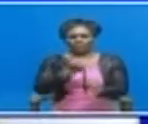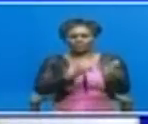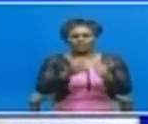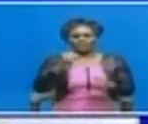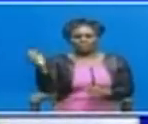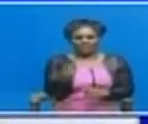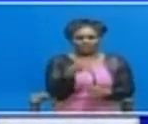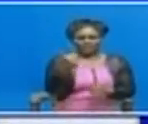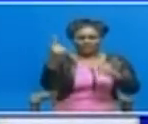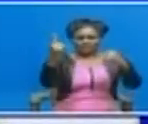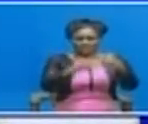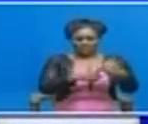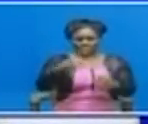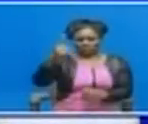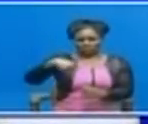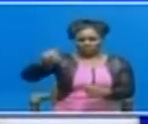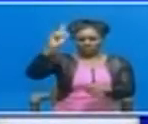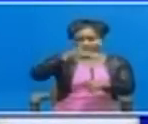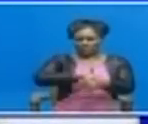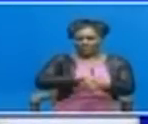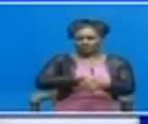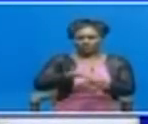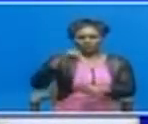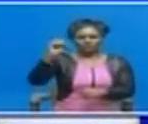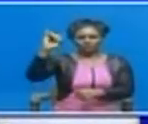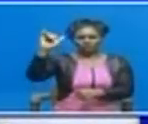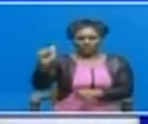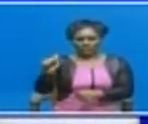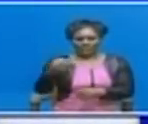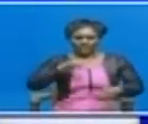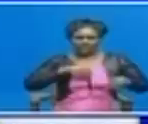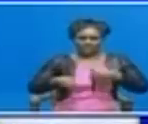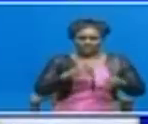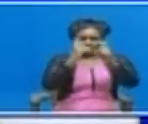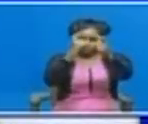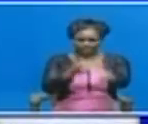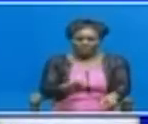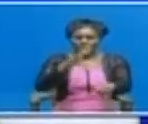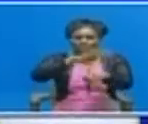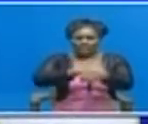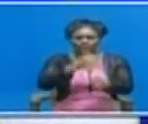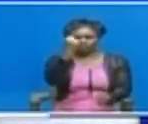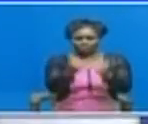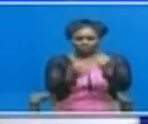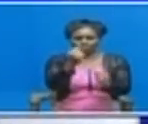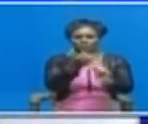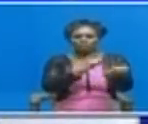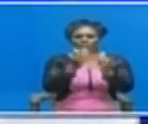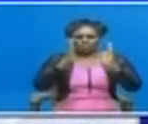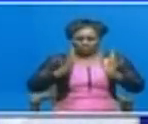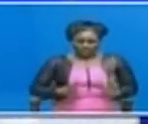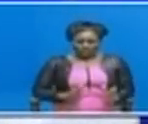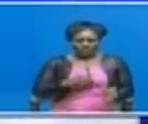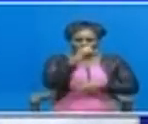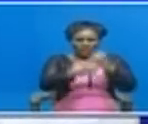Barely 6 months after winning the SOYA Disability Award, Nikhil Sachania bagged the coveted Motorsport Personality of the Year